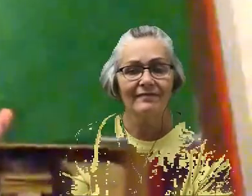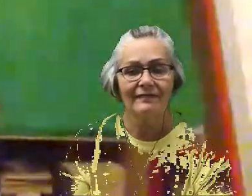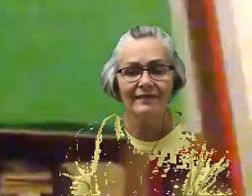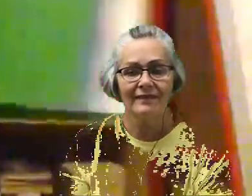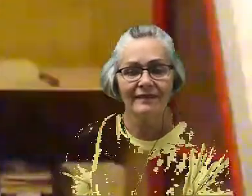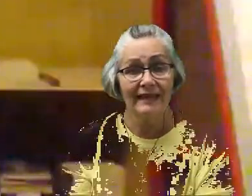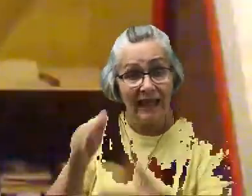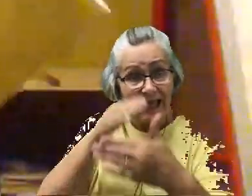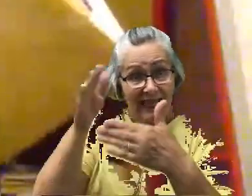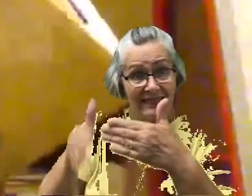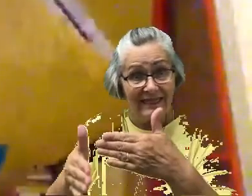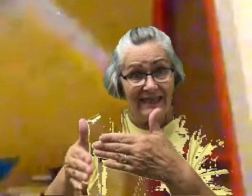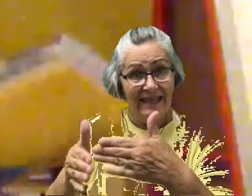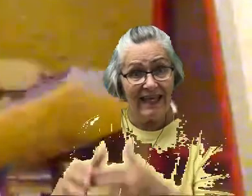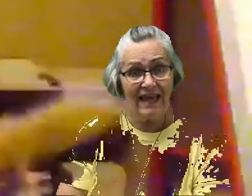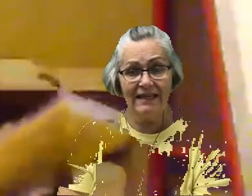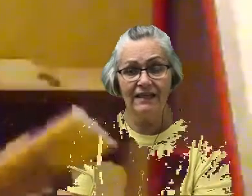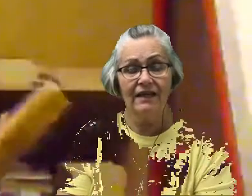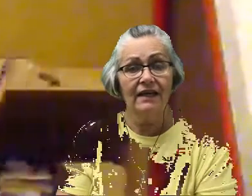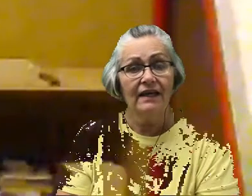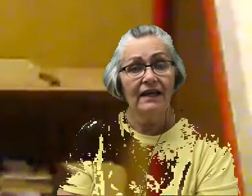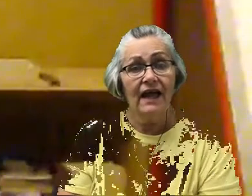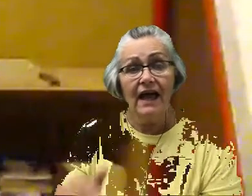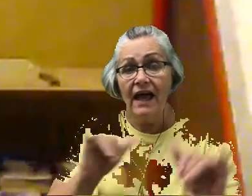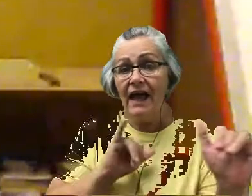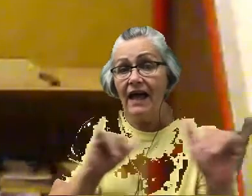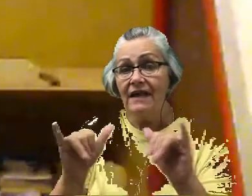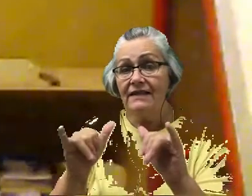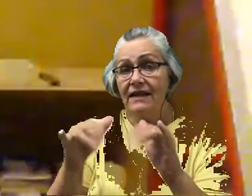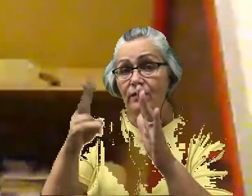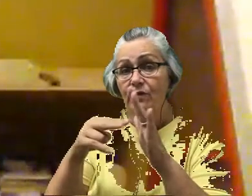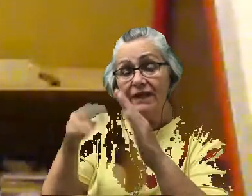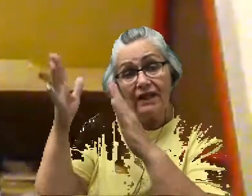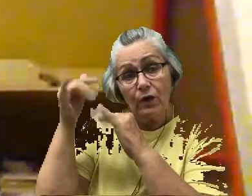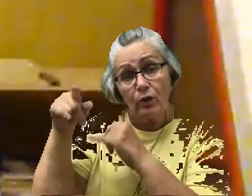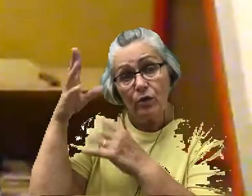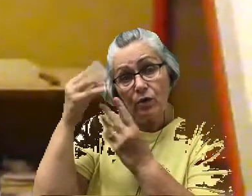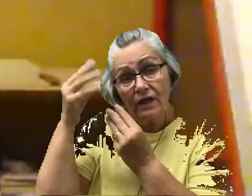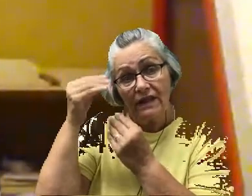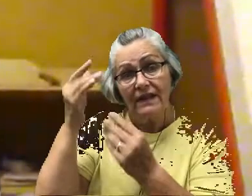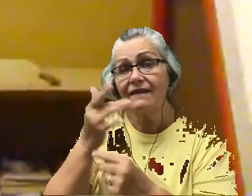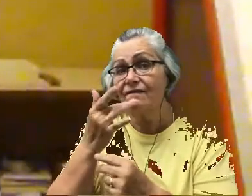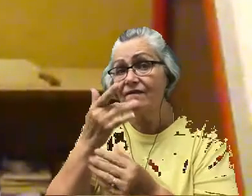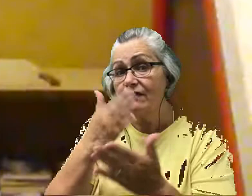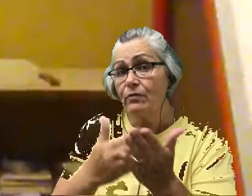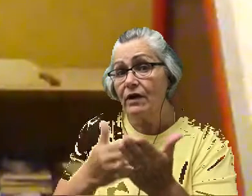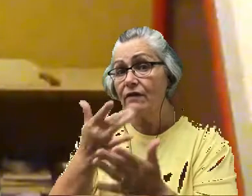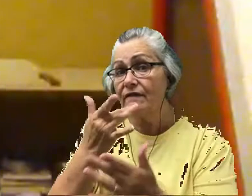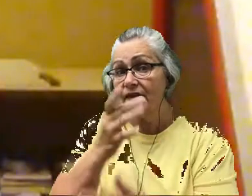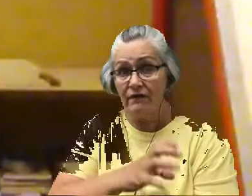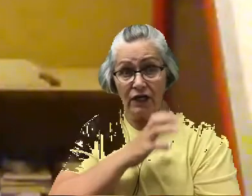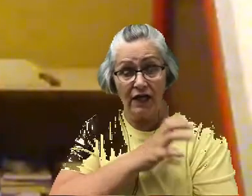The end. So as I was reading, I hope you were thinking about a favorite part or a favorite